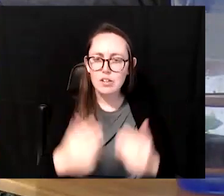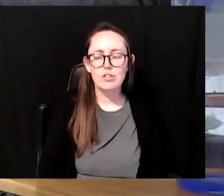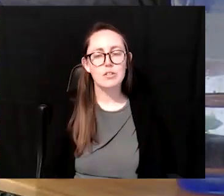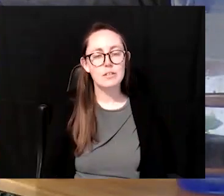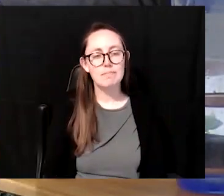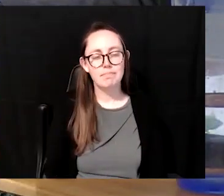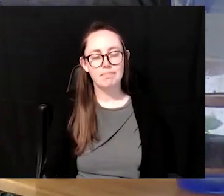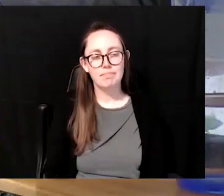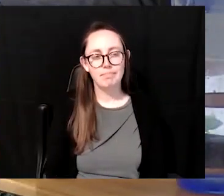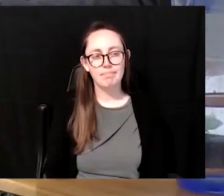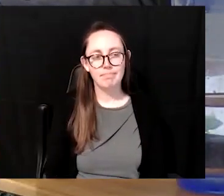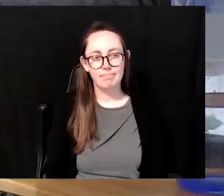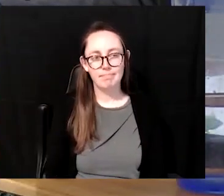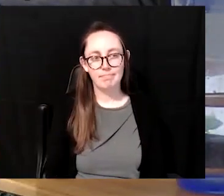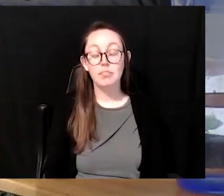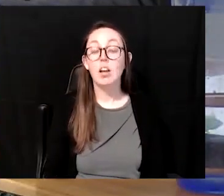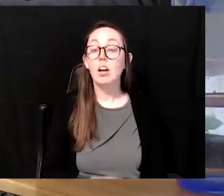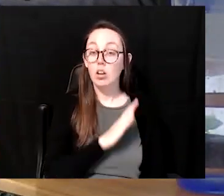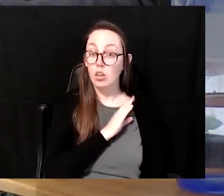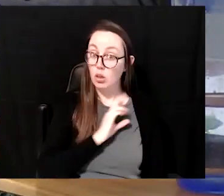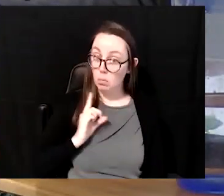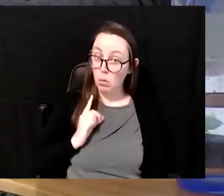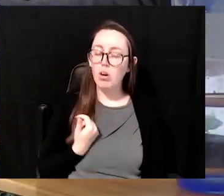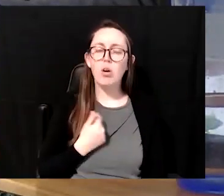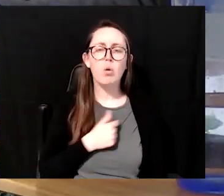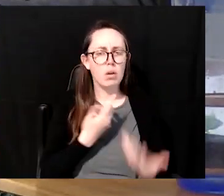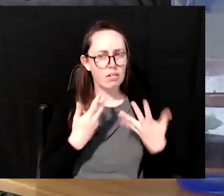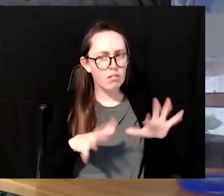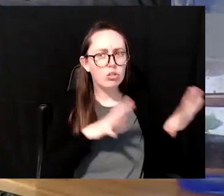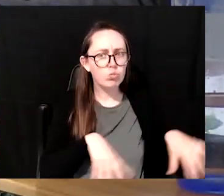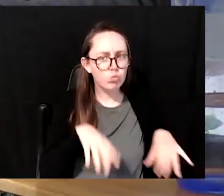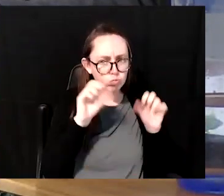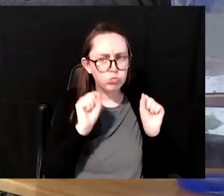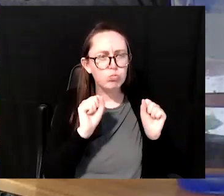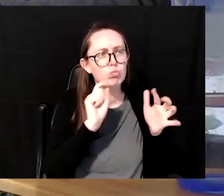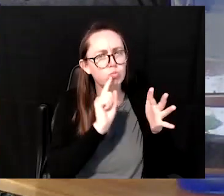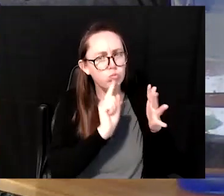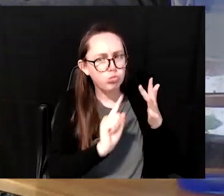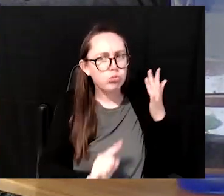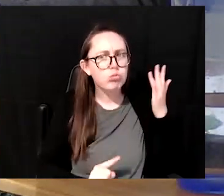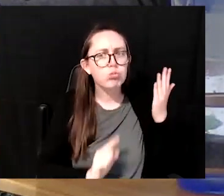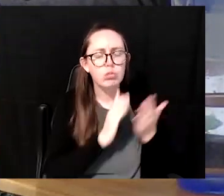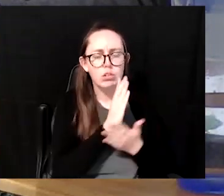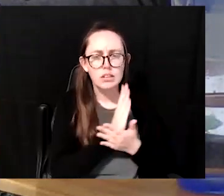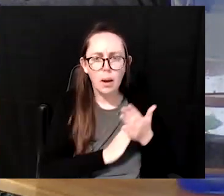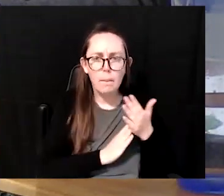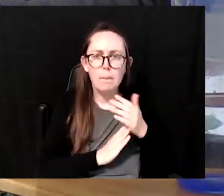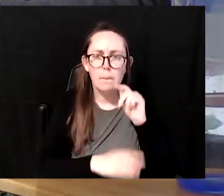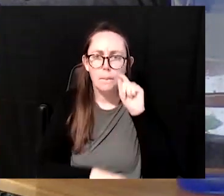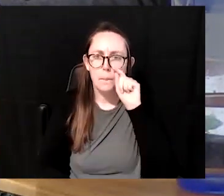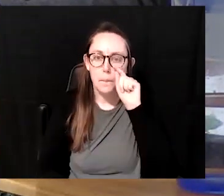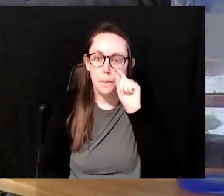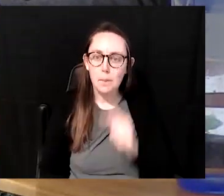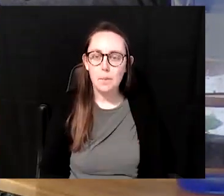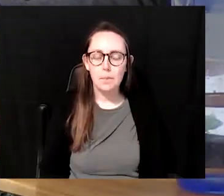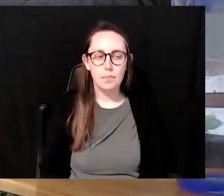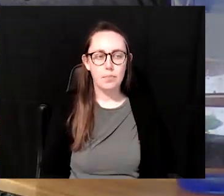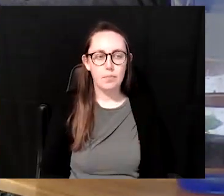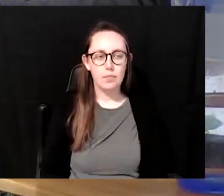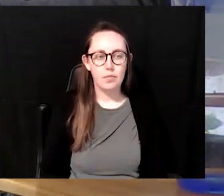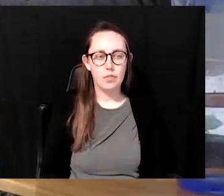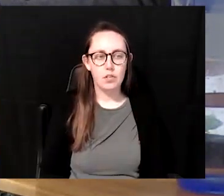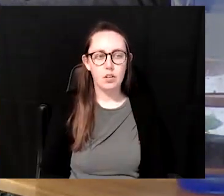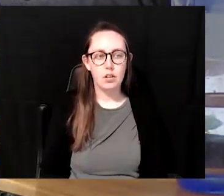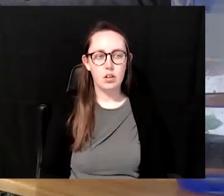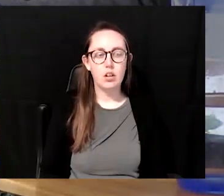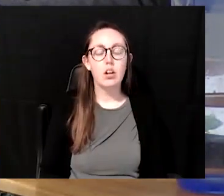board uh has adopted some of those recommendations has um uh has sort of identified them as policy decisions that